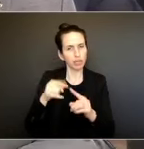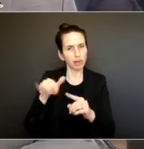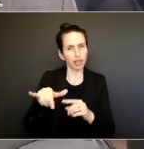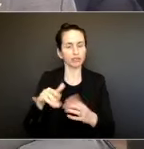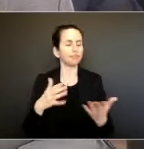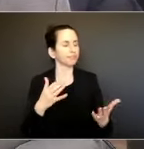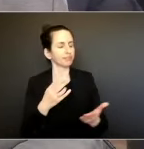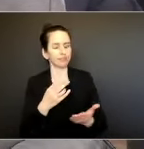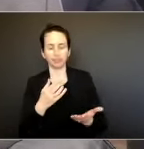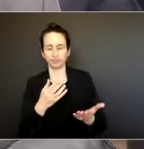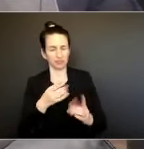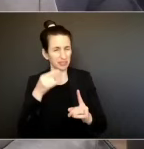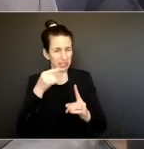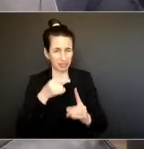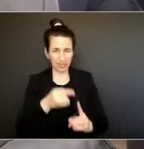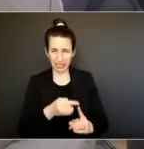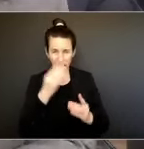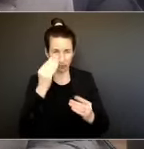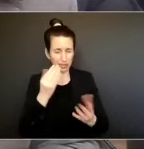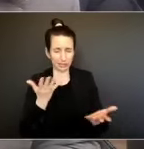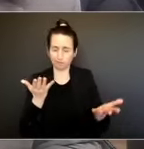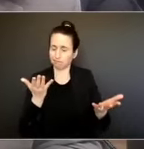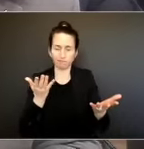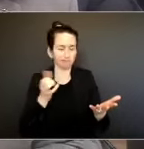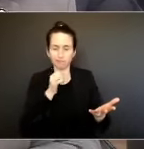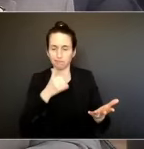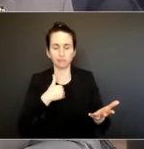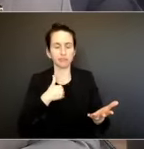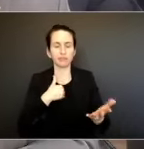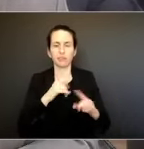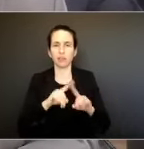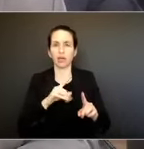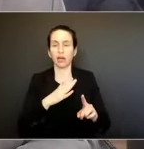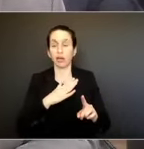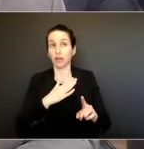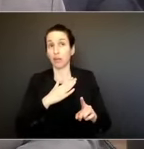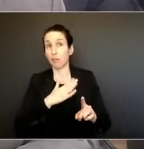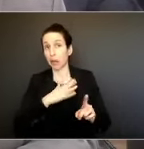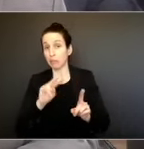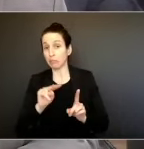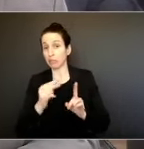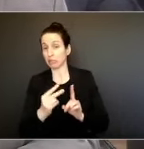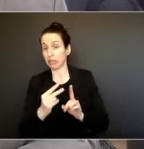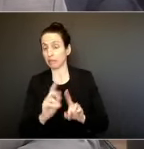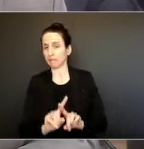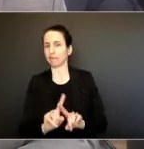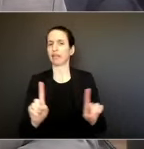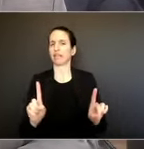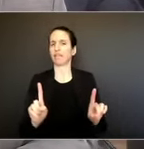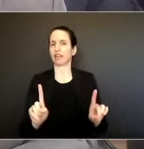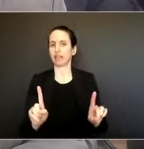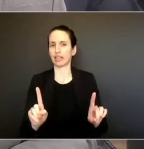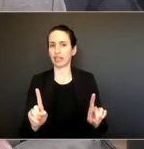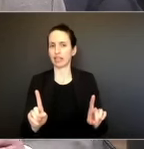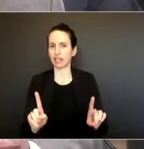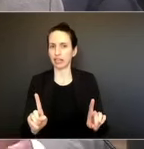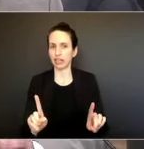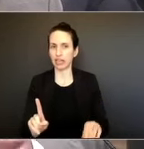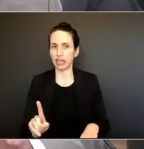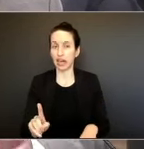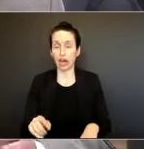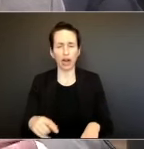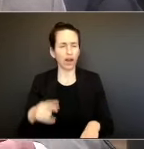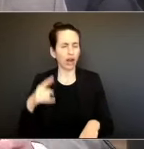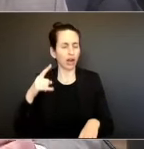that, but my understanding is a little different, that there was a decision on funding available and how